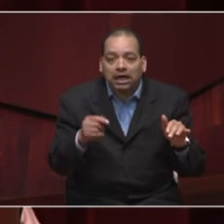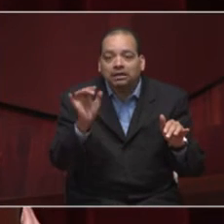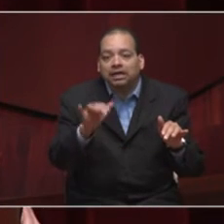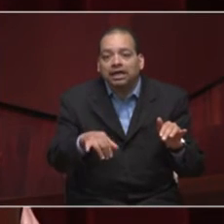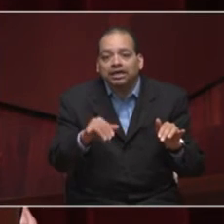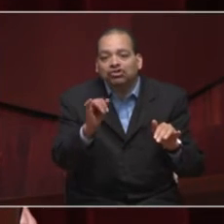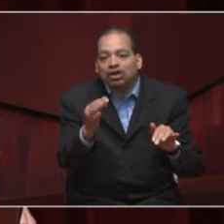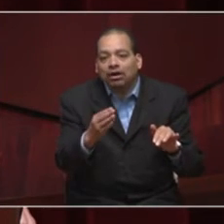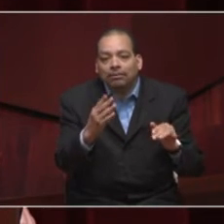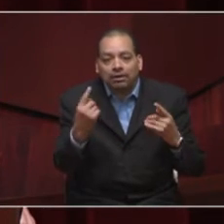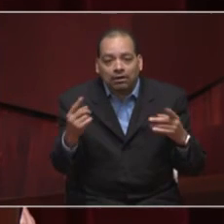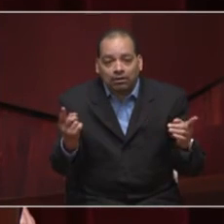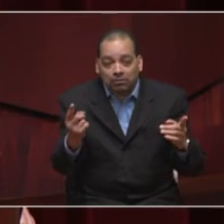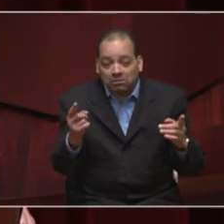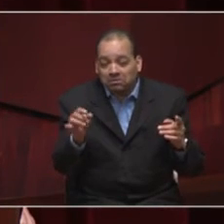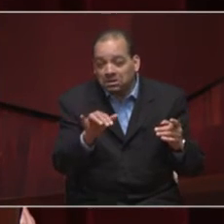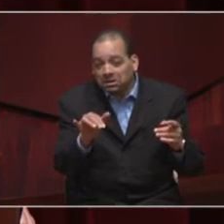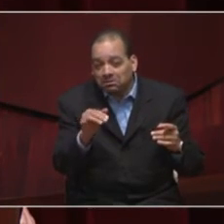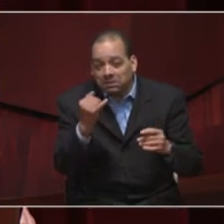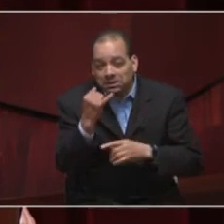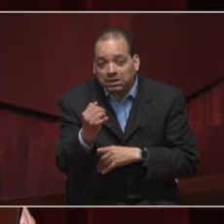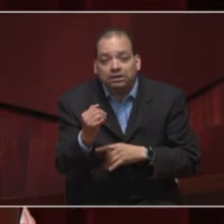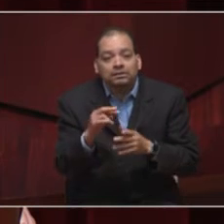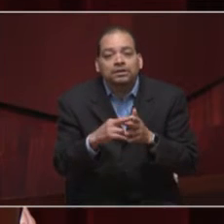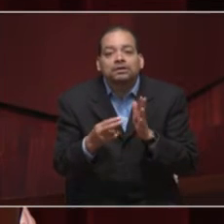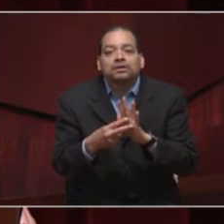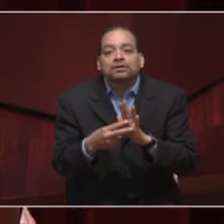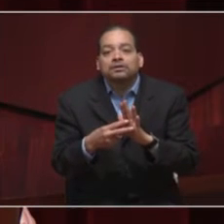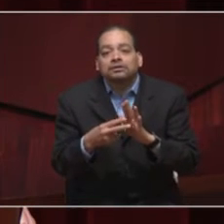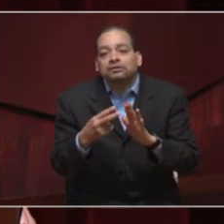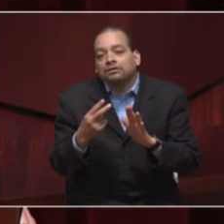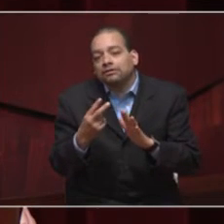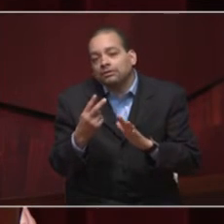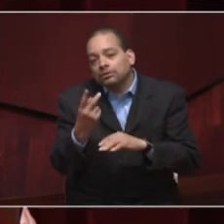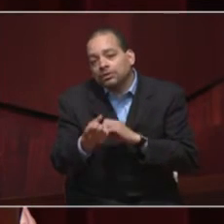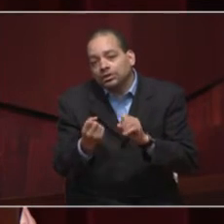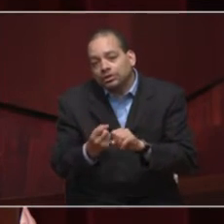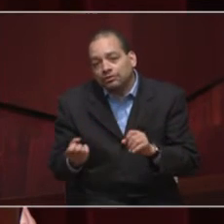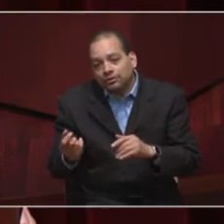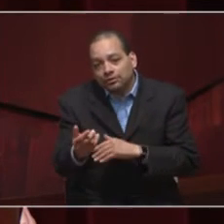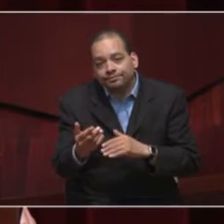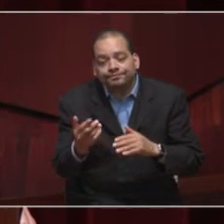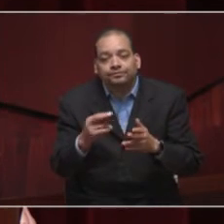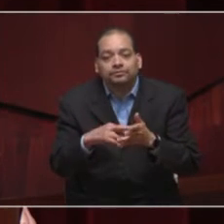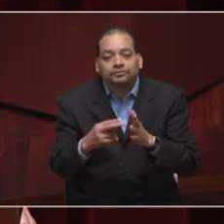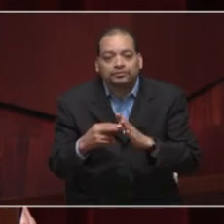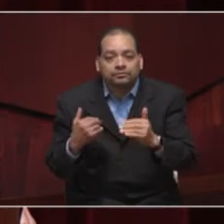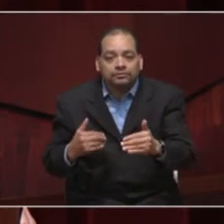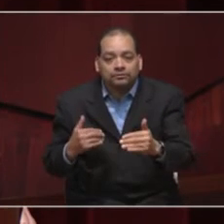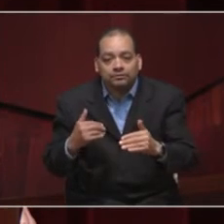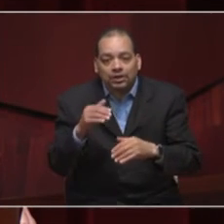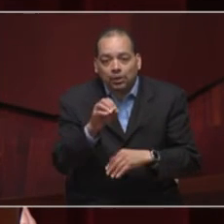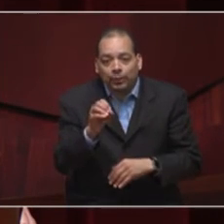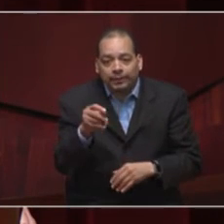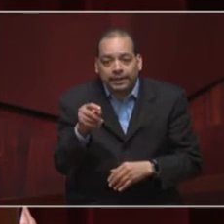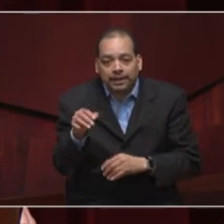had. And over the course of the next year, OPM is going to